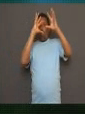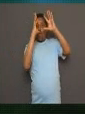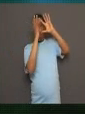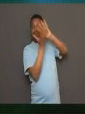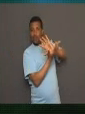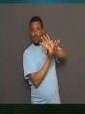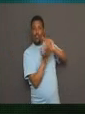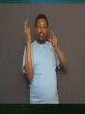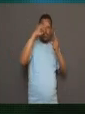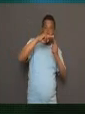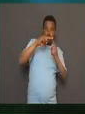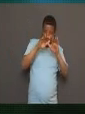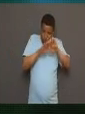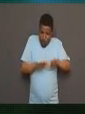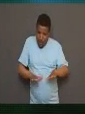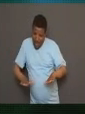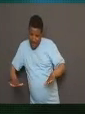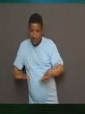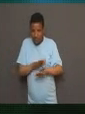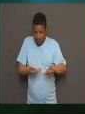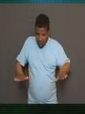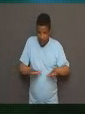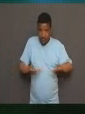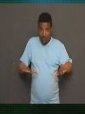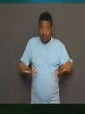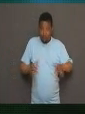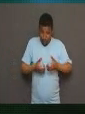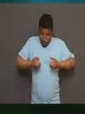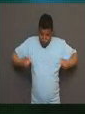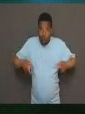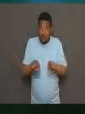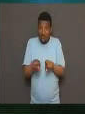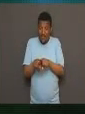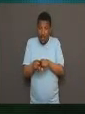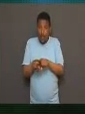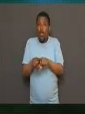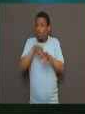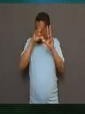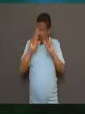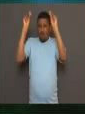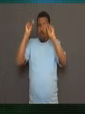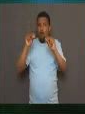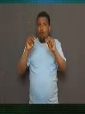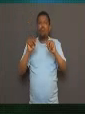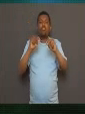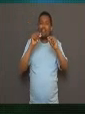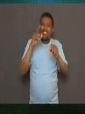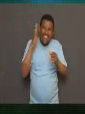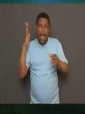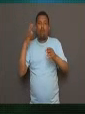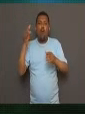information from a globe to a flat surface. No type of